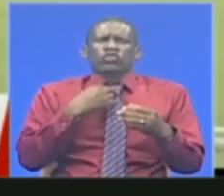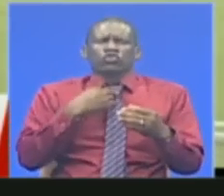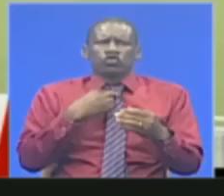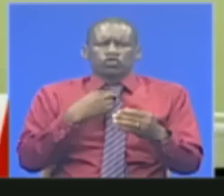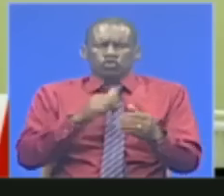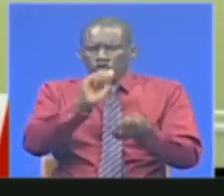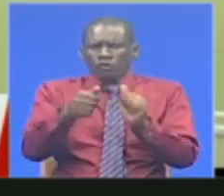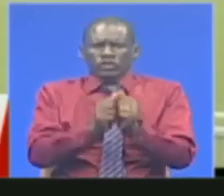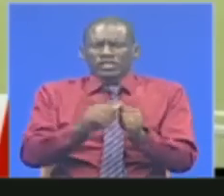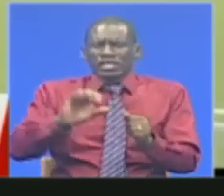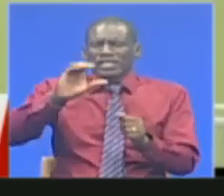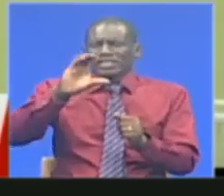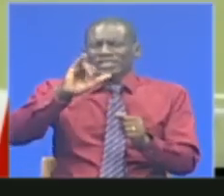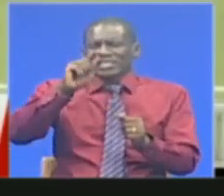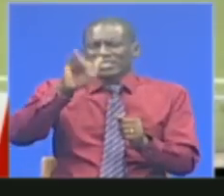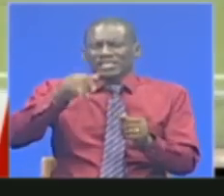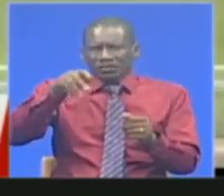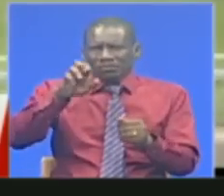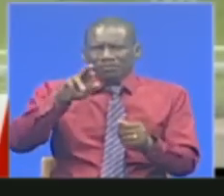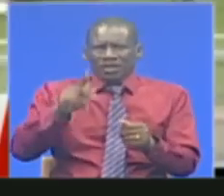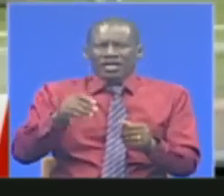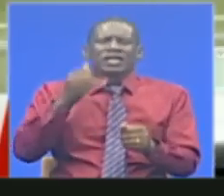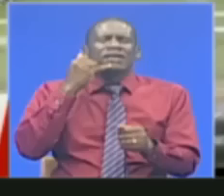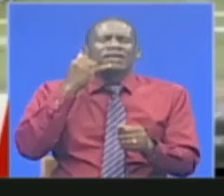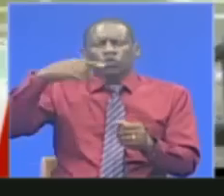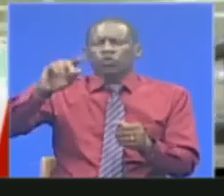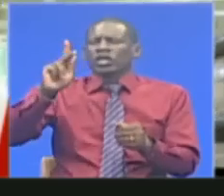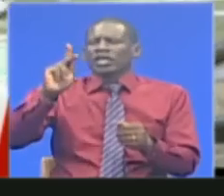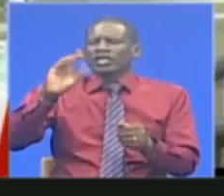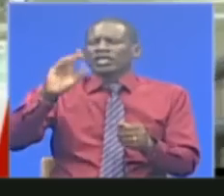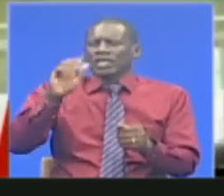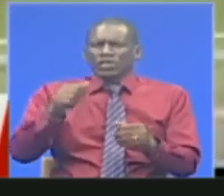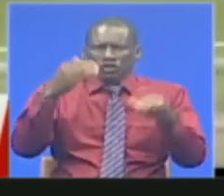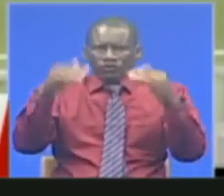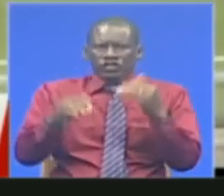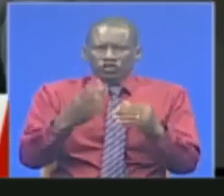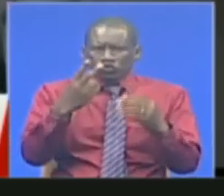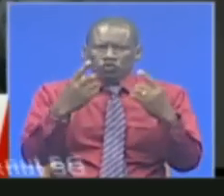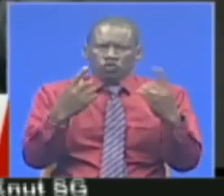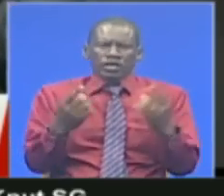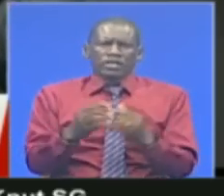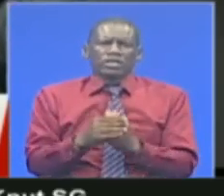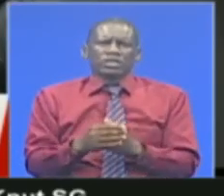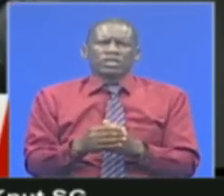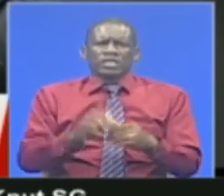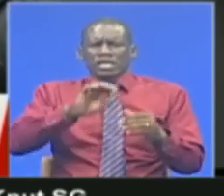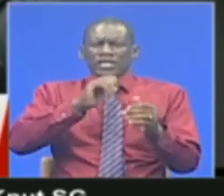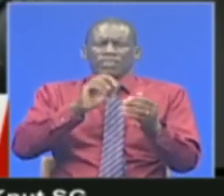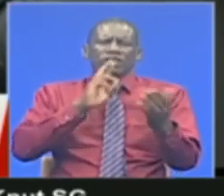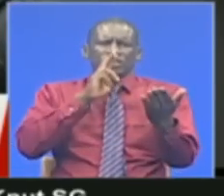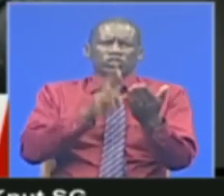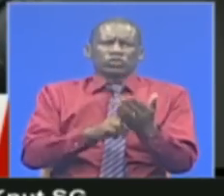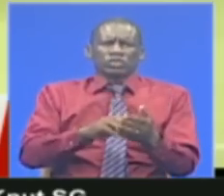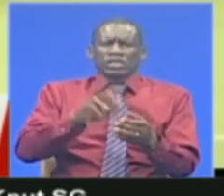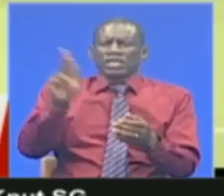Park grounds. This as Nakuru beat KCA University 2-1 in their fourth win of the season. In other results,